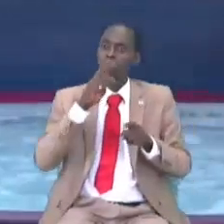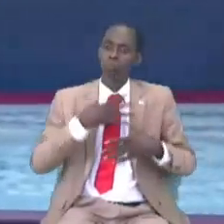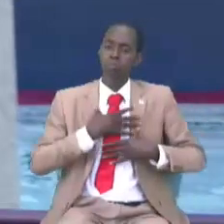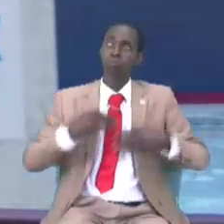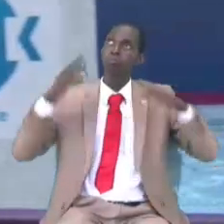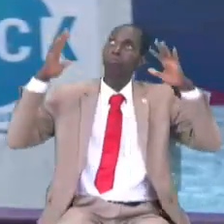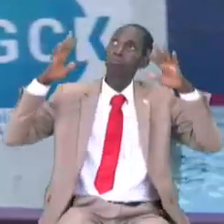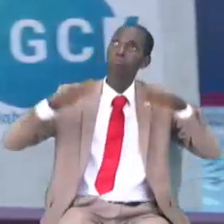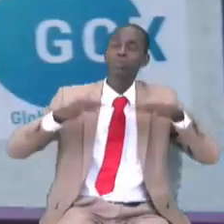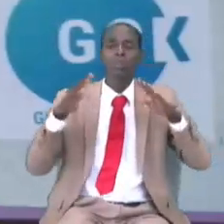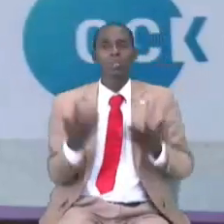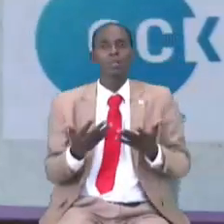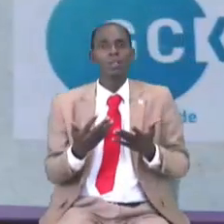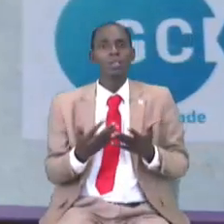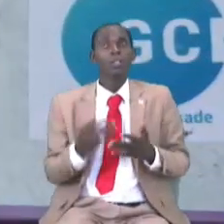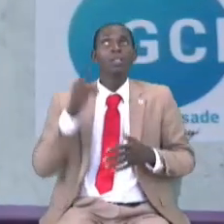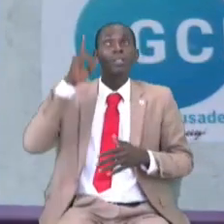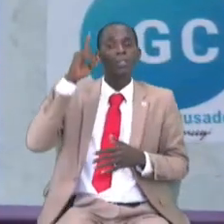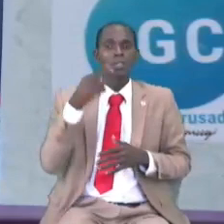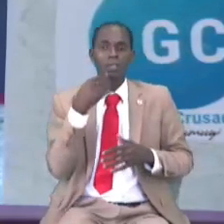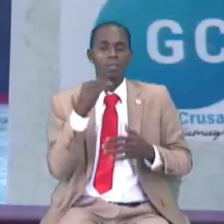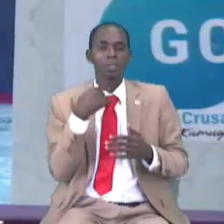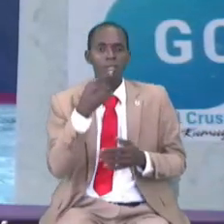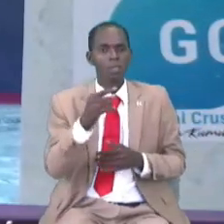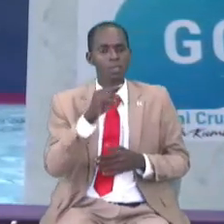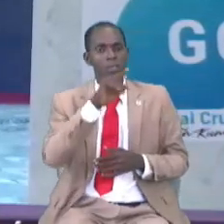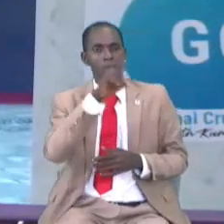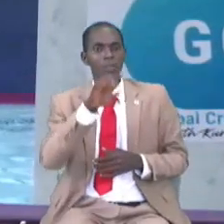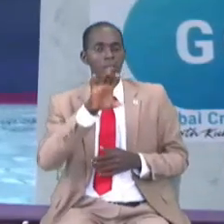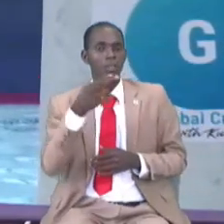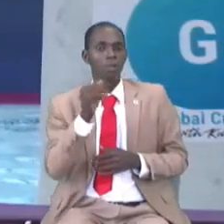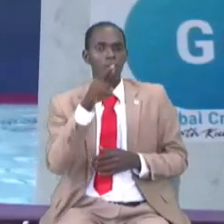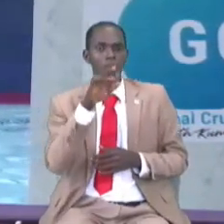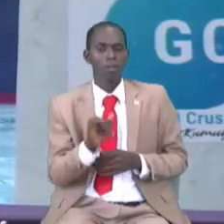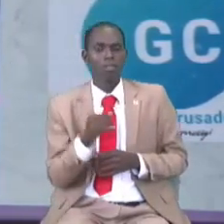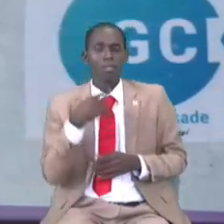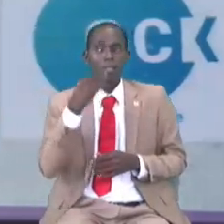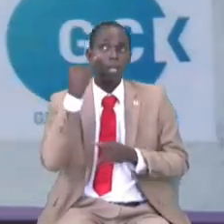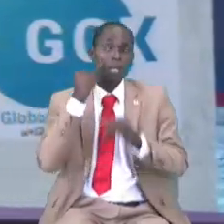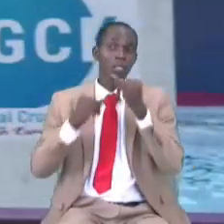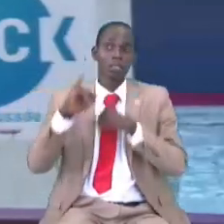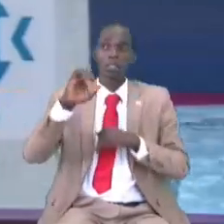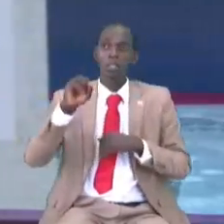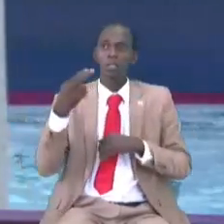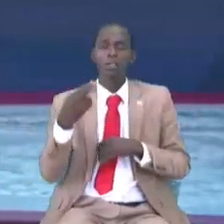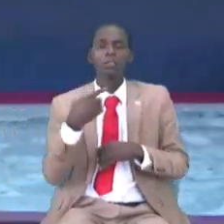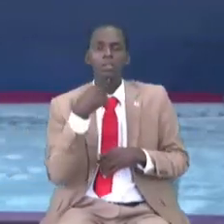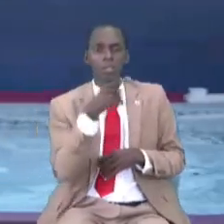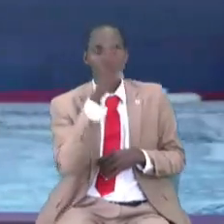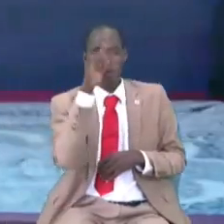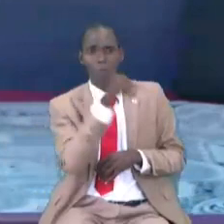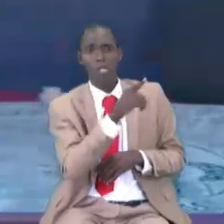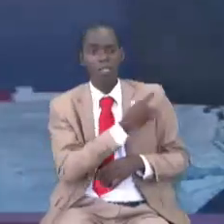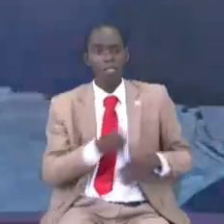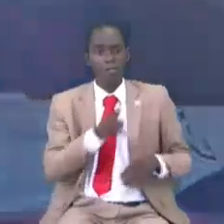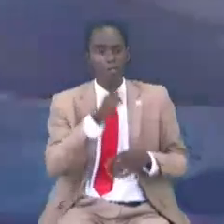sent Isaiah, set your house in order because you will die. And Hezekiah did not say, that's all right, I'm going to die